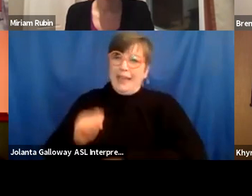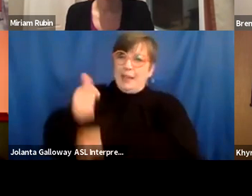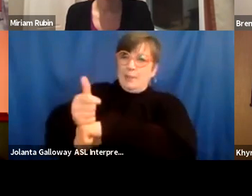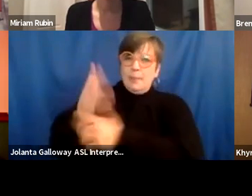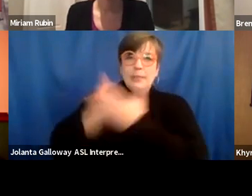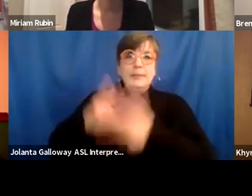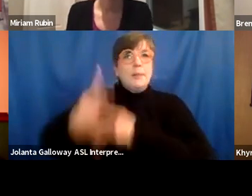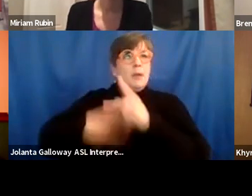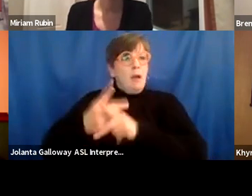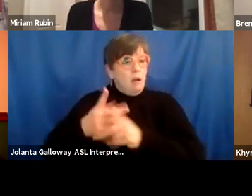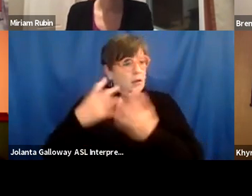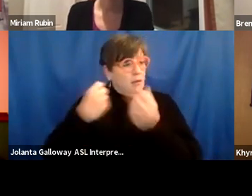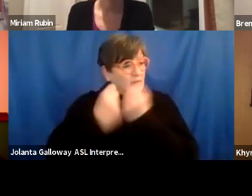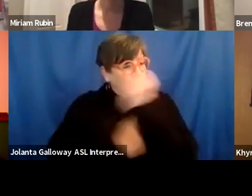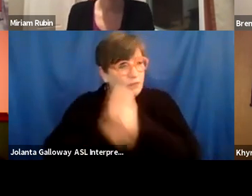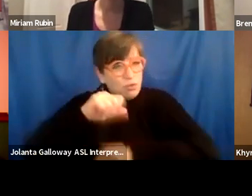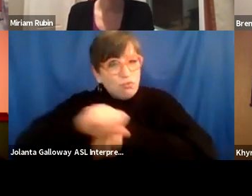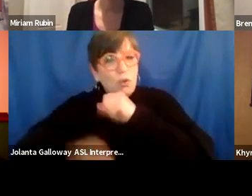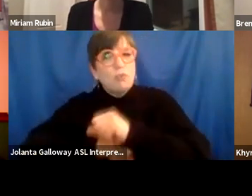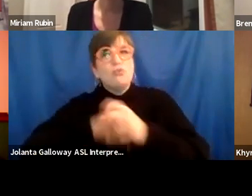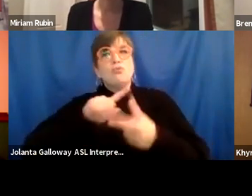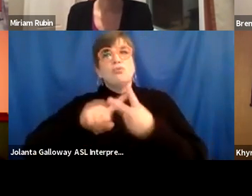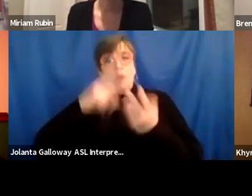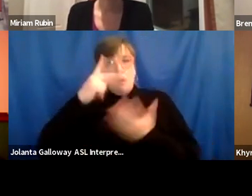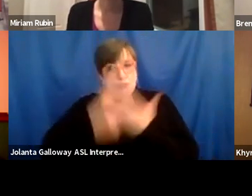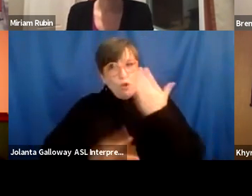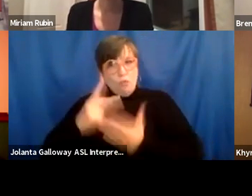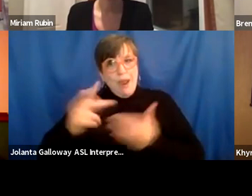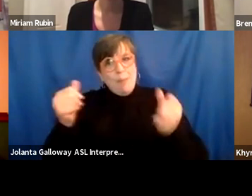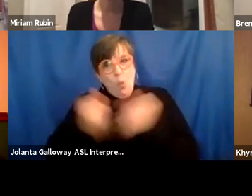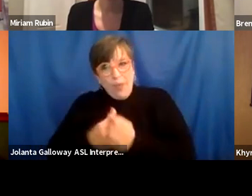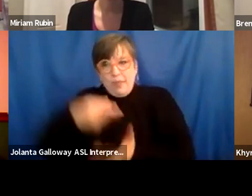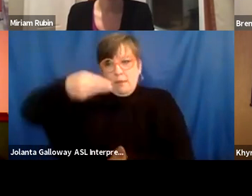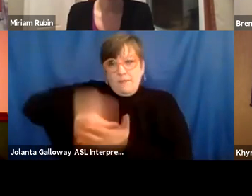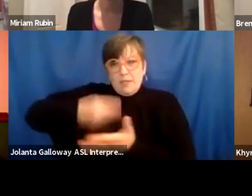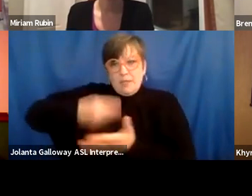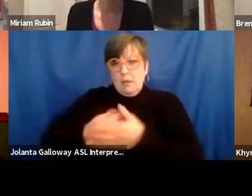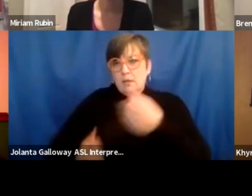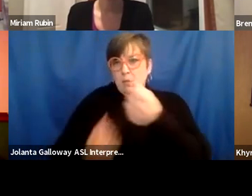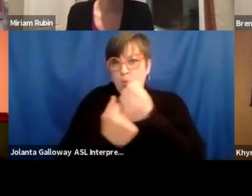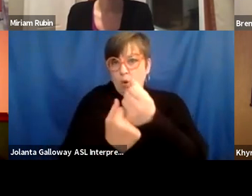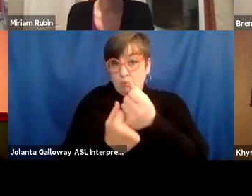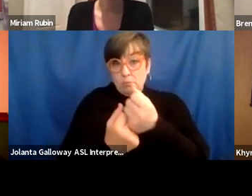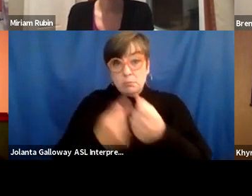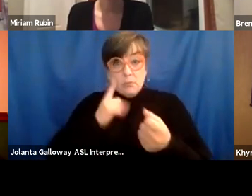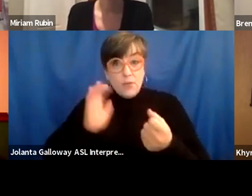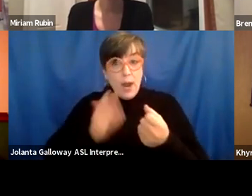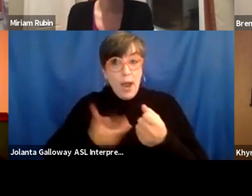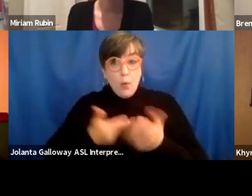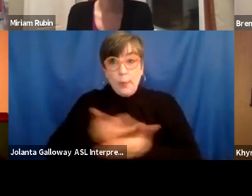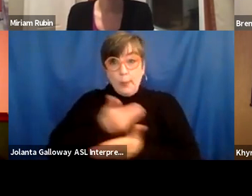of infrastructure or program that is funded that really supports our incoming